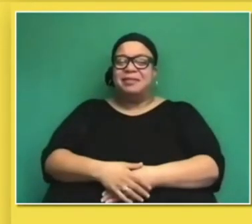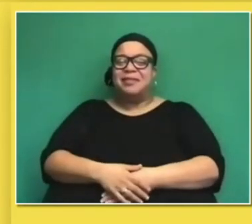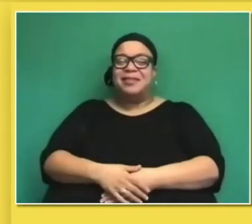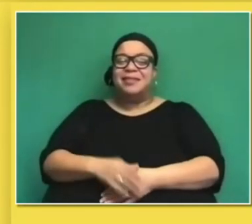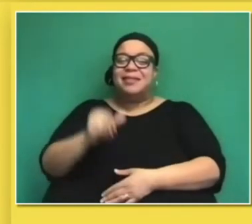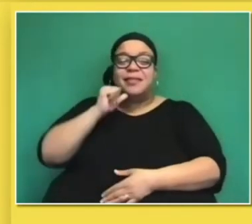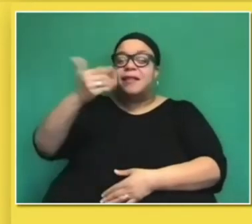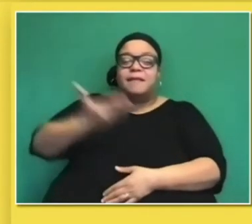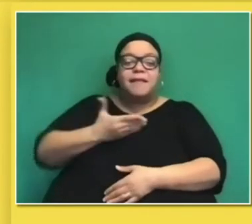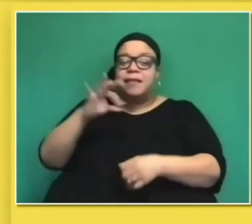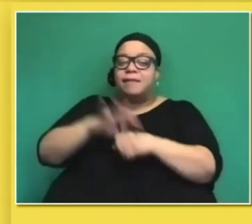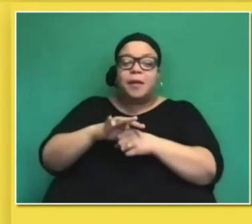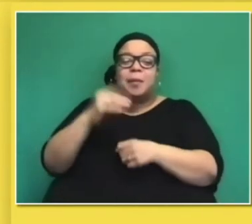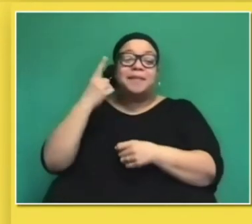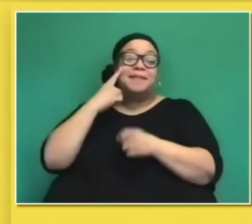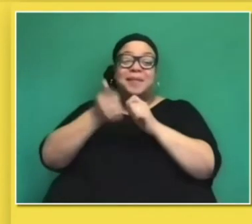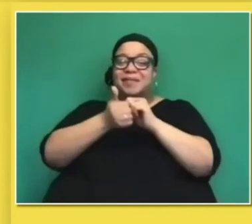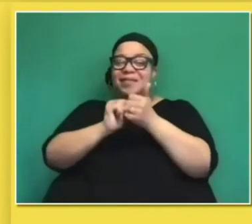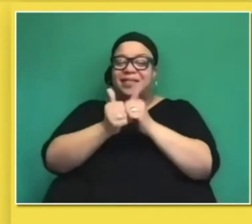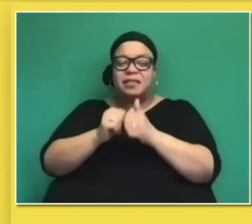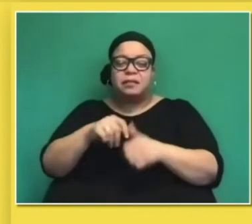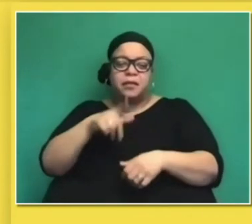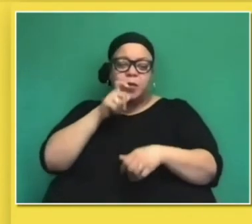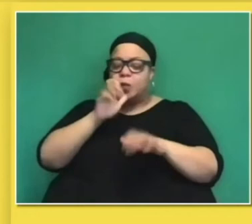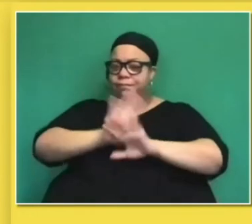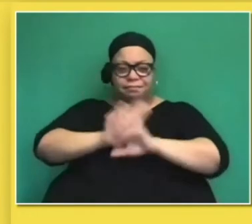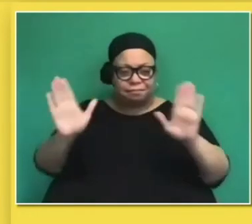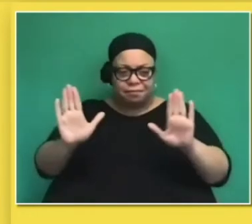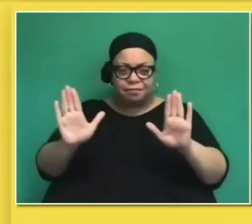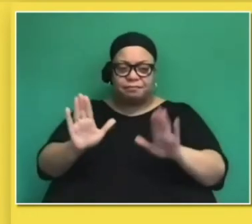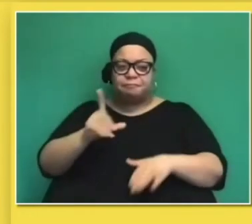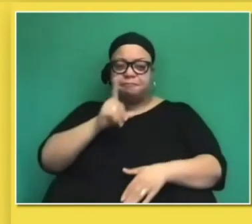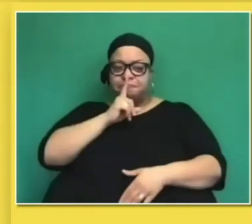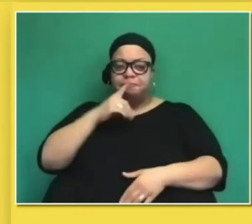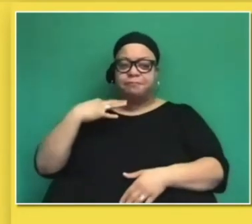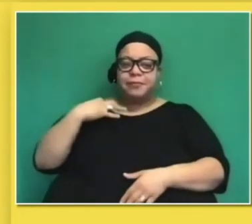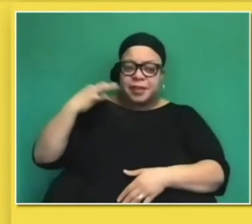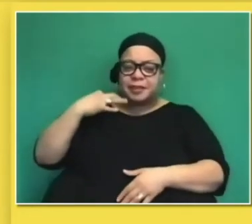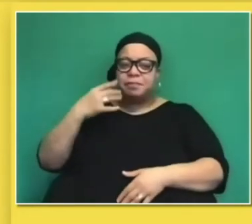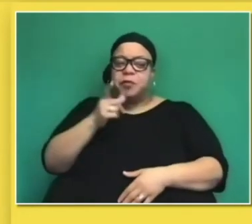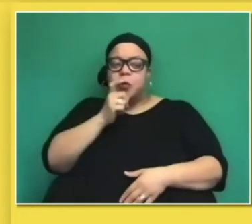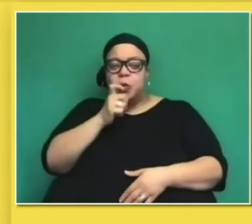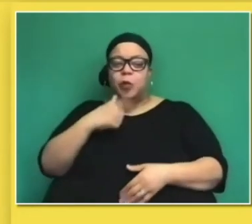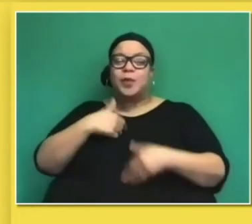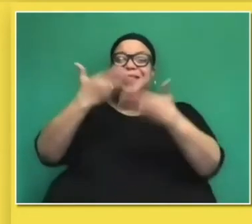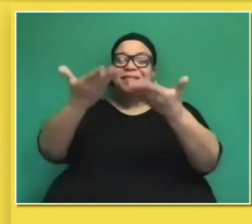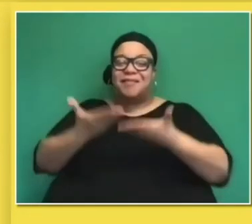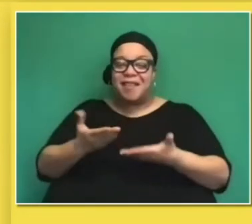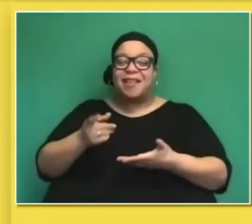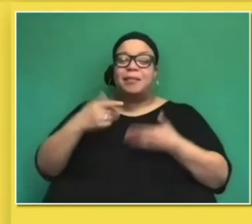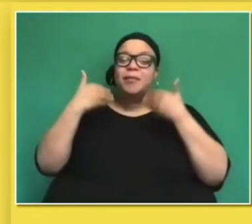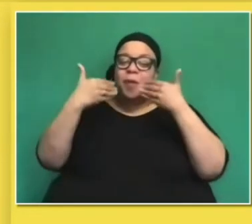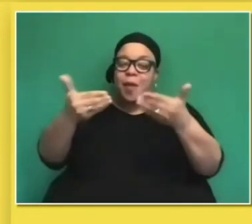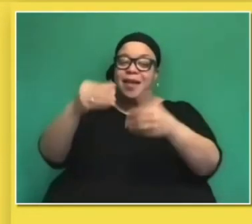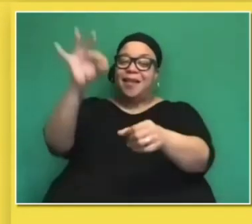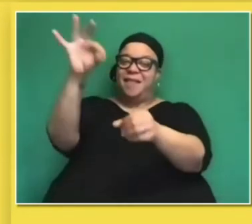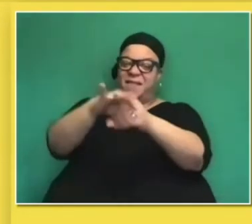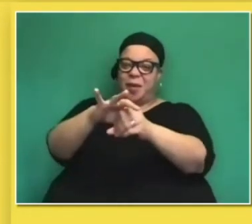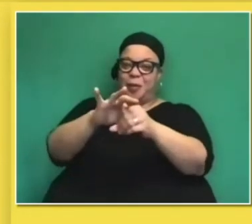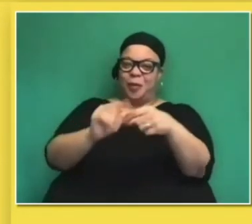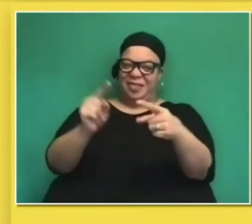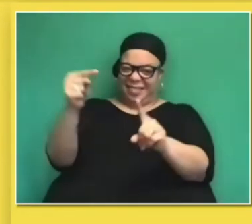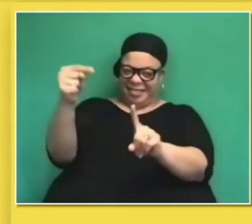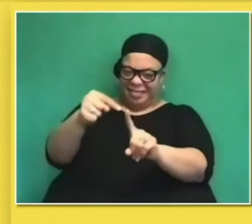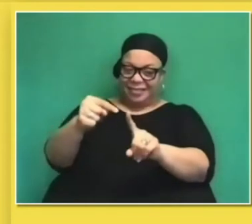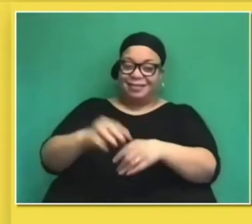through the lens of the movement and vote and look at what we're seeing in Philadelphia, Michigan, and Wisconsin, in